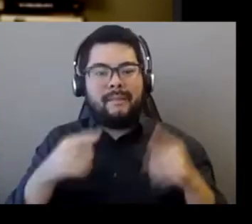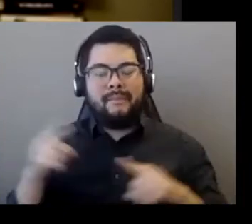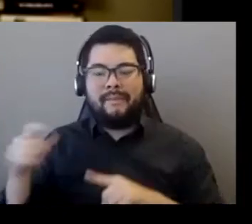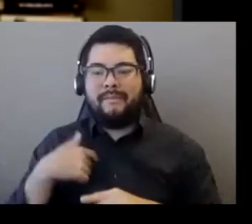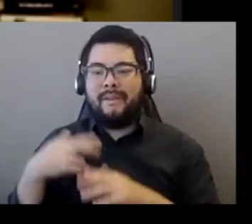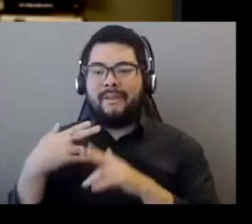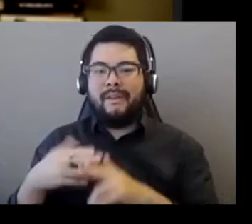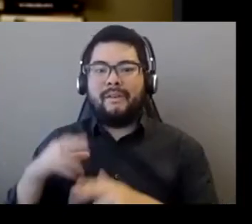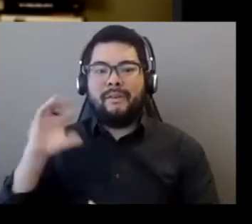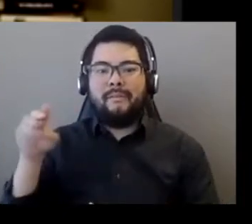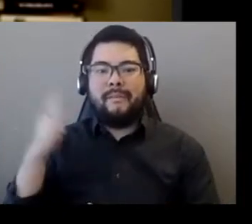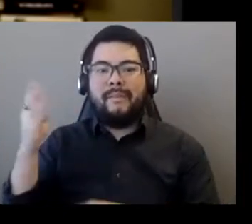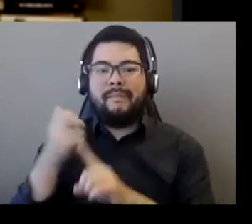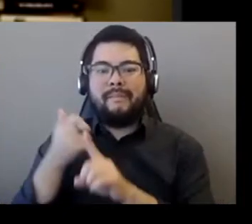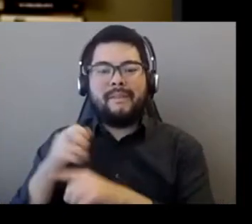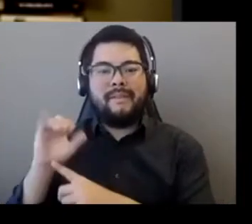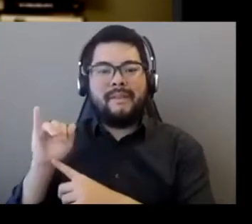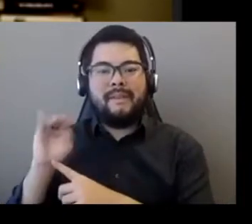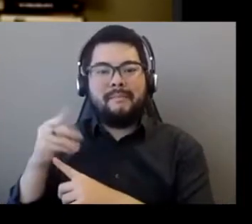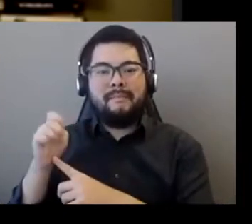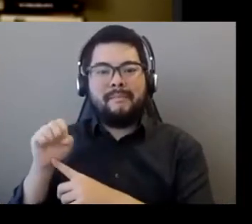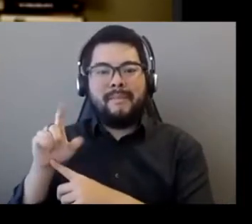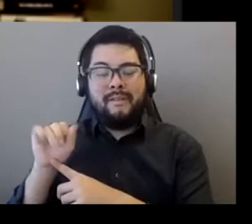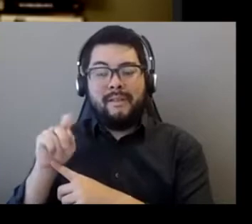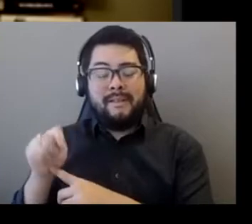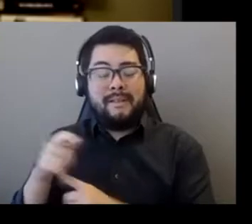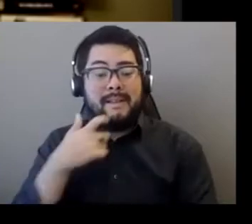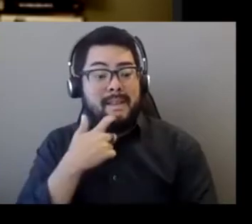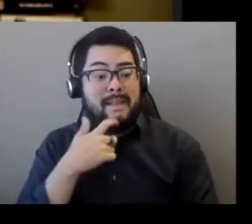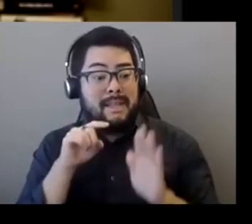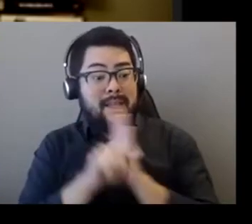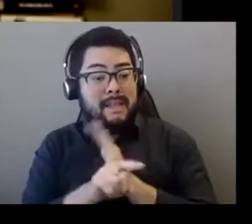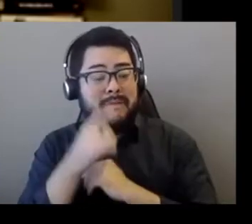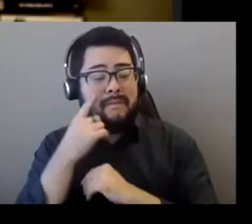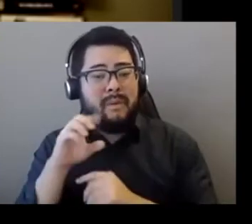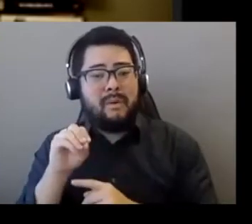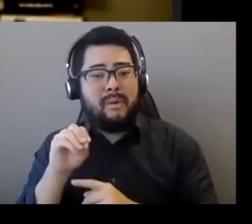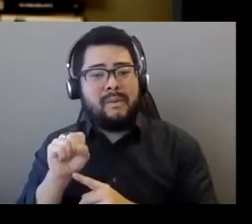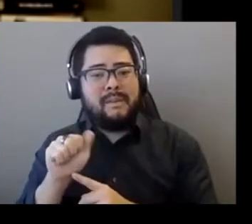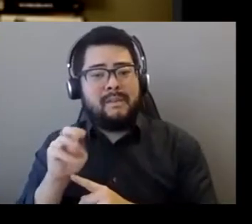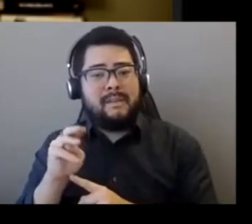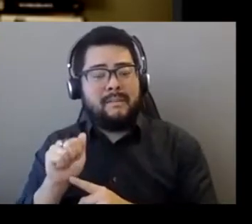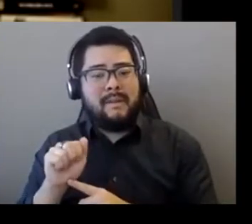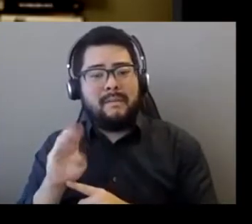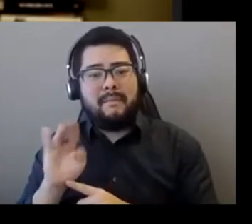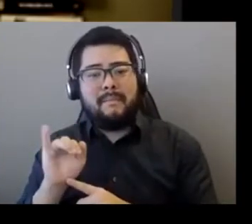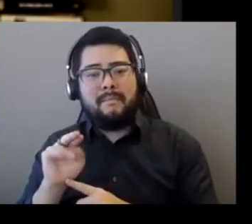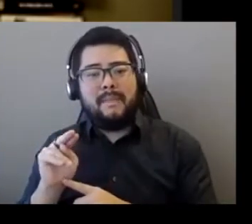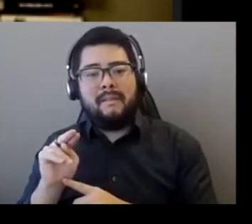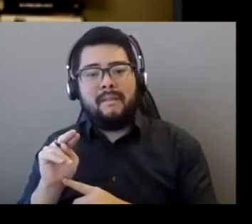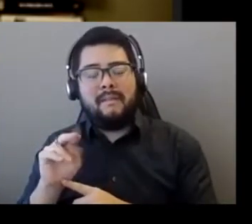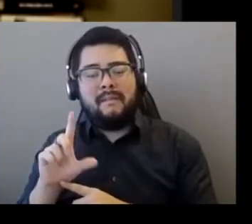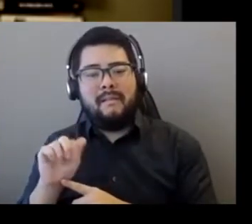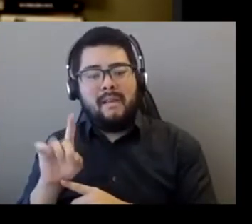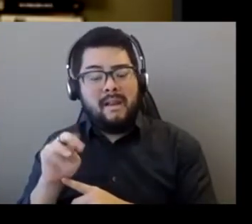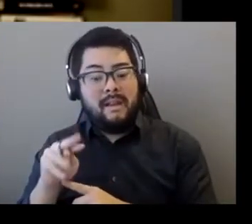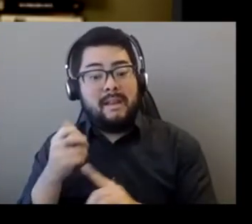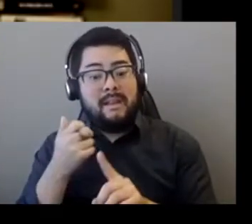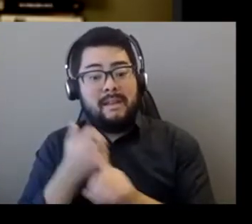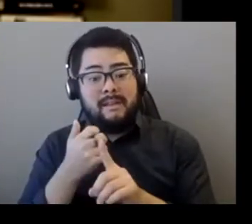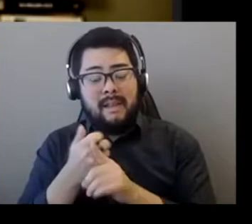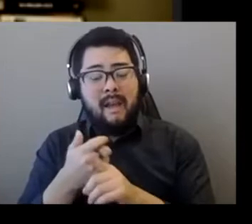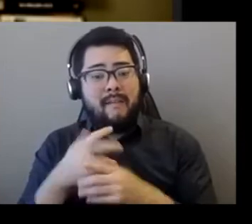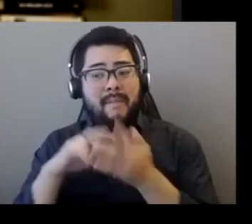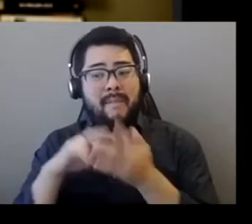on National Public Radio and said the killing of Osama bin Laden was a violation of international law.